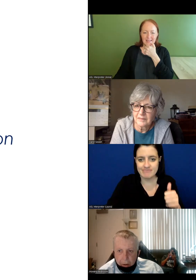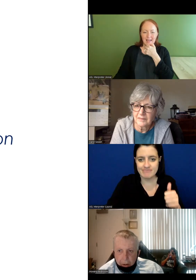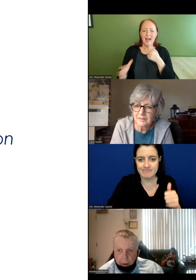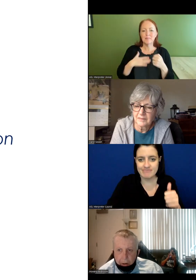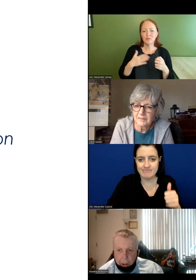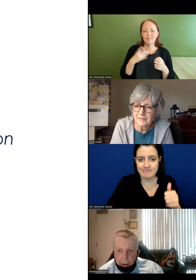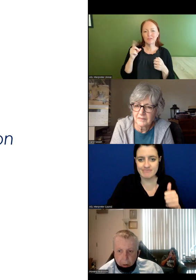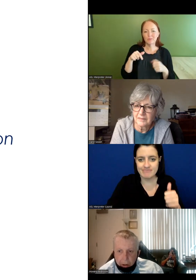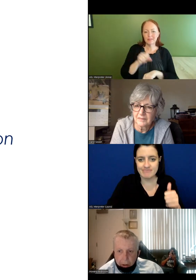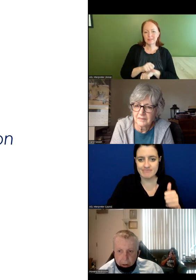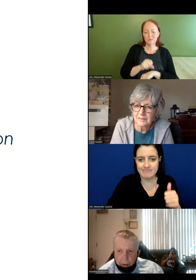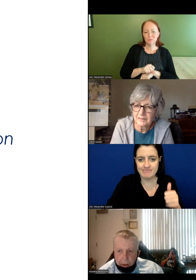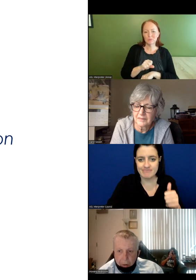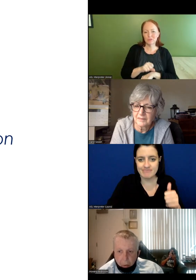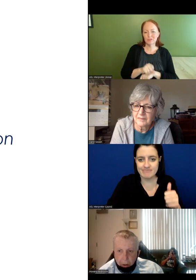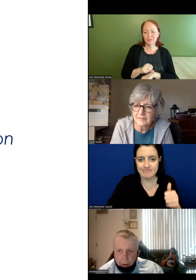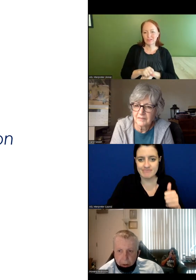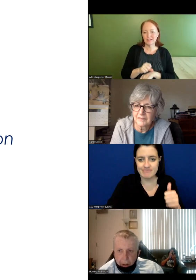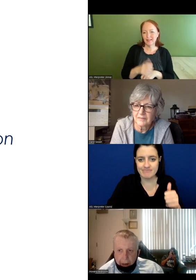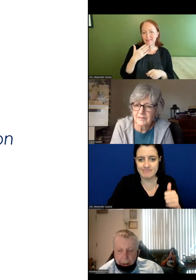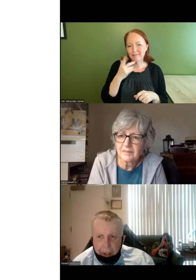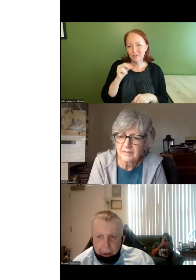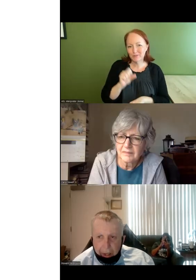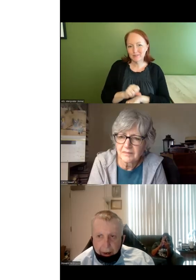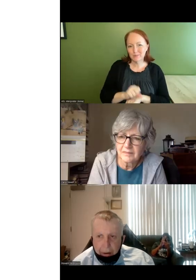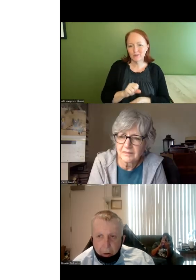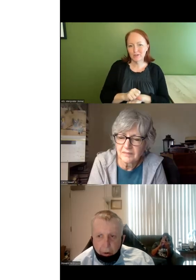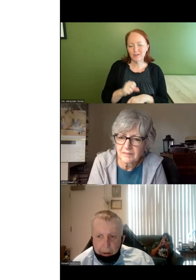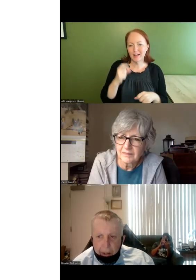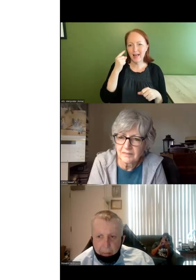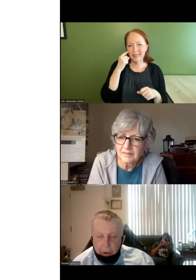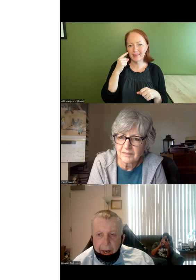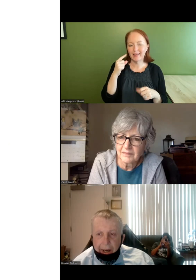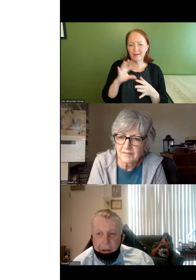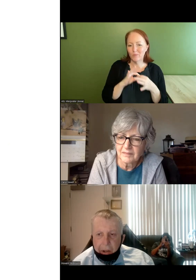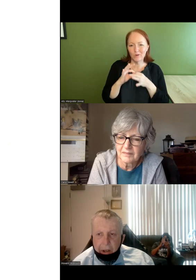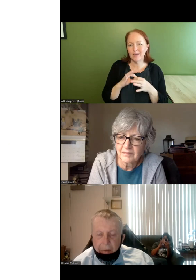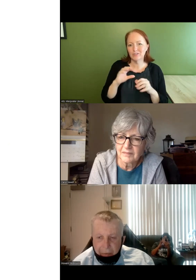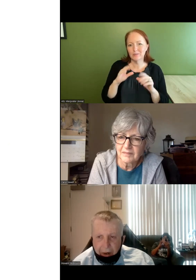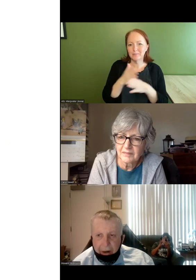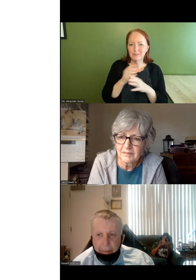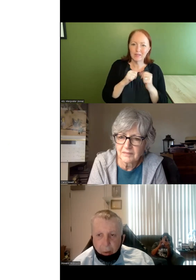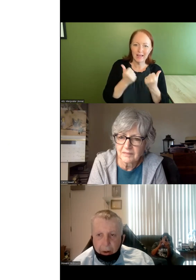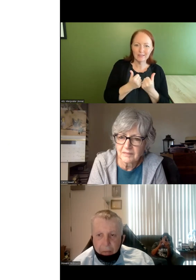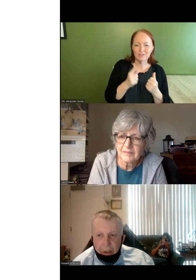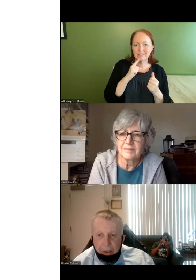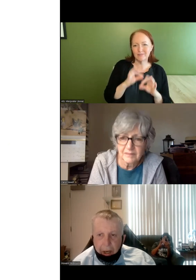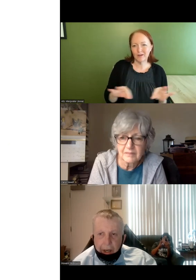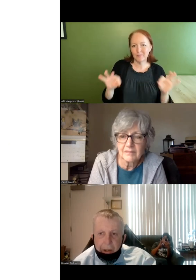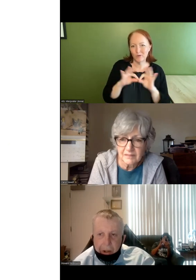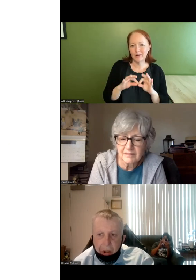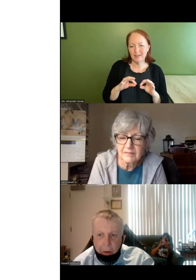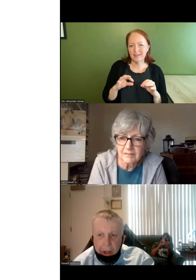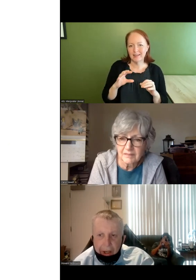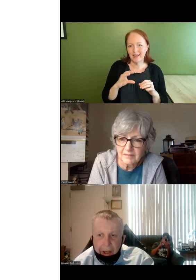your Elder Justice Coalition are doing this work. I think that coordination between agencies is very important. And